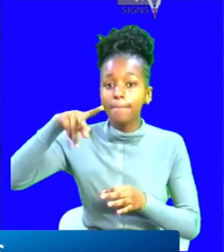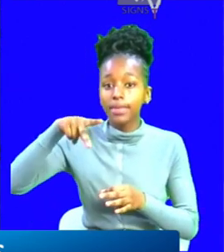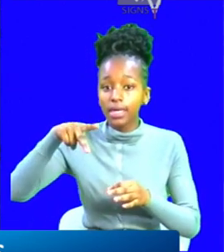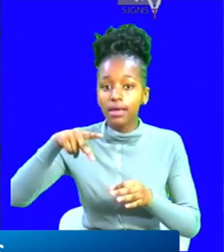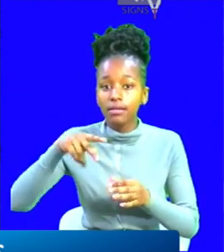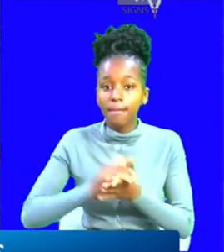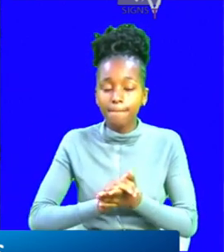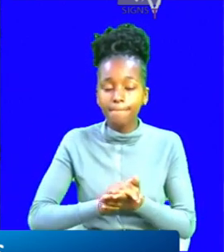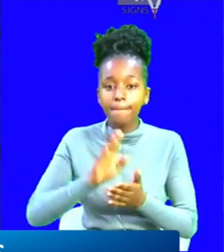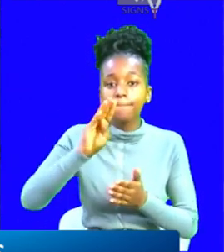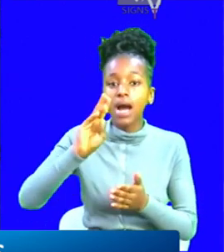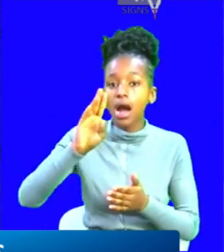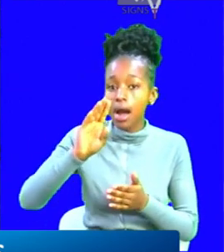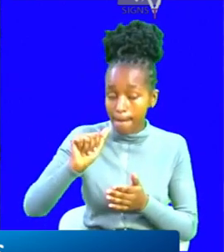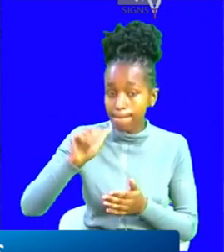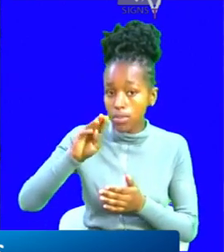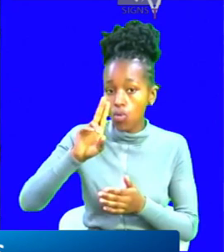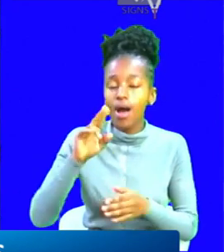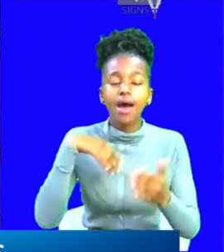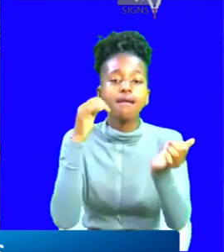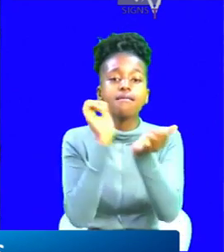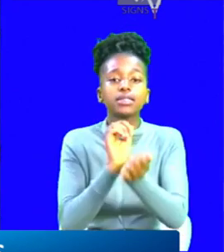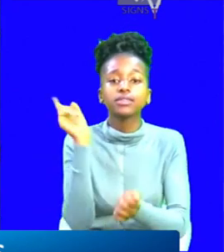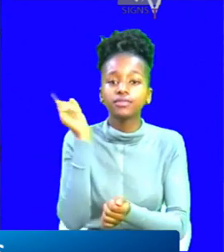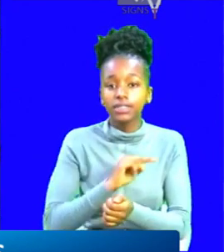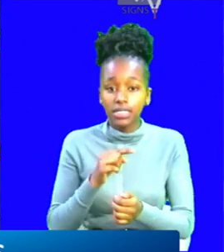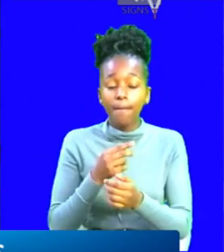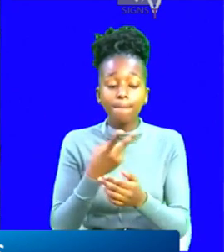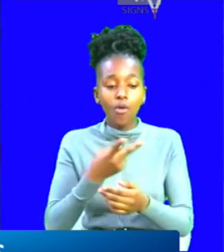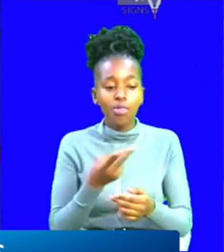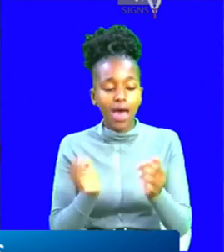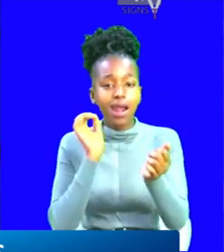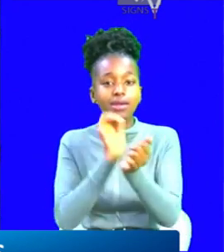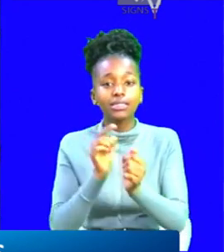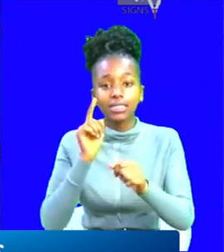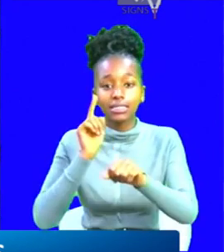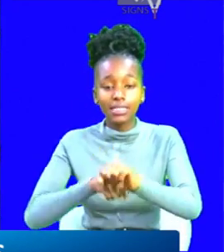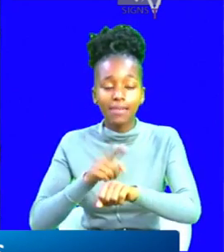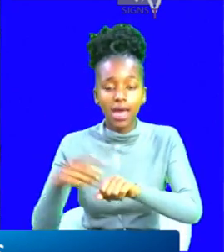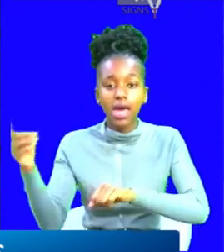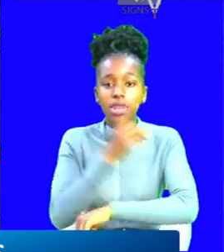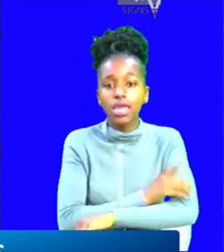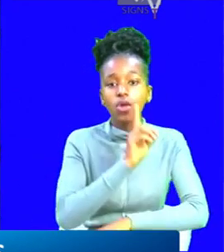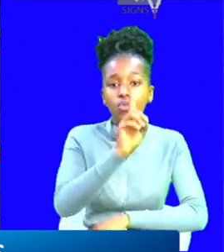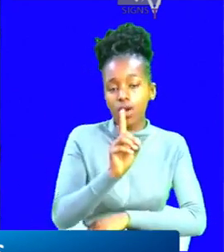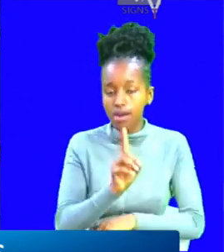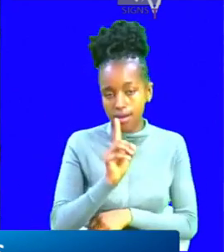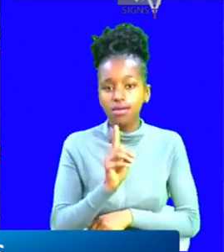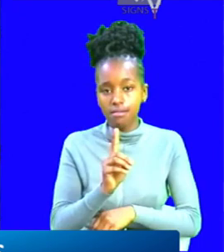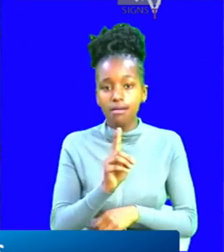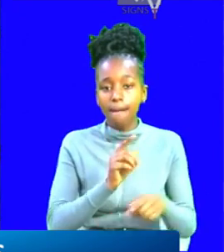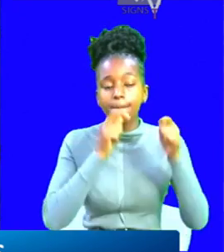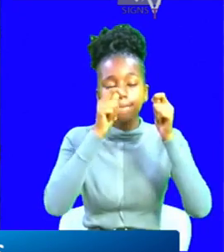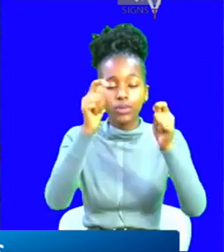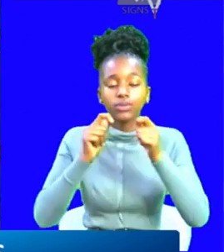leaders and their associates were arrested during day 1 of the country-wide opposition protests.